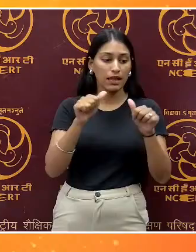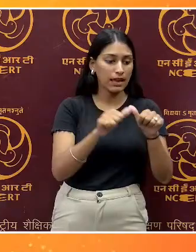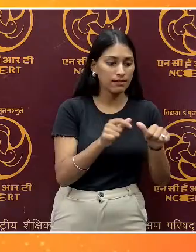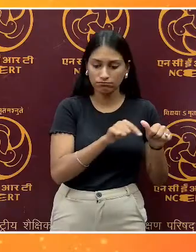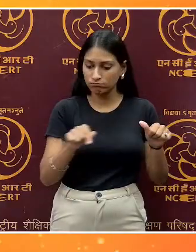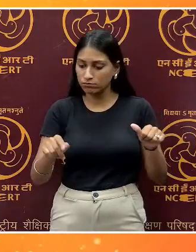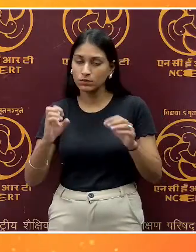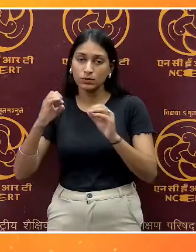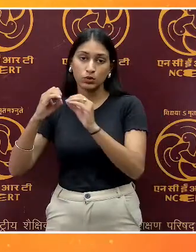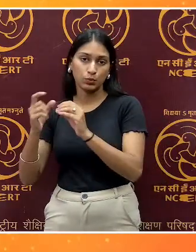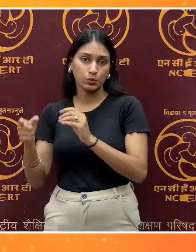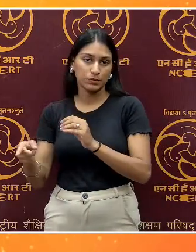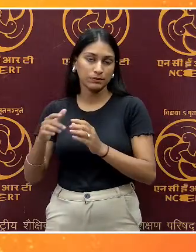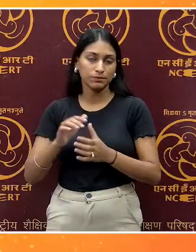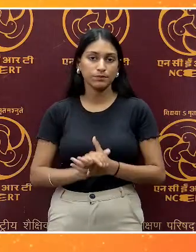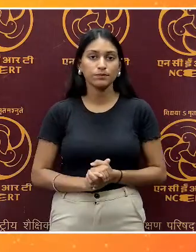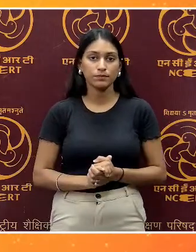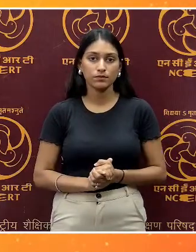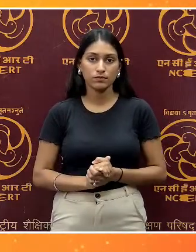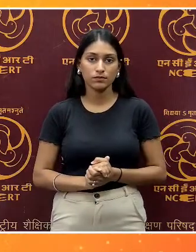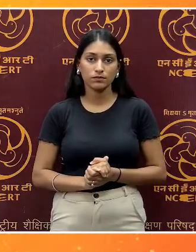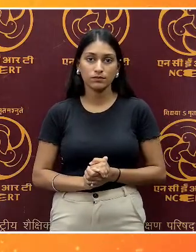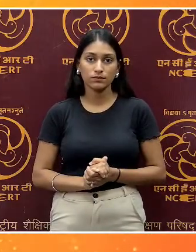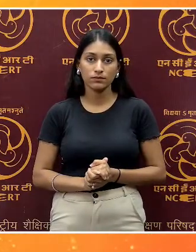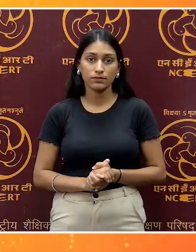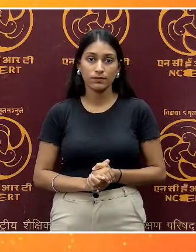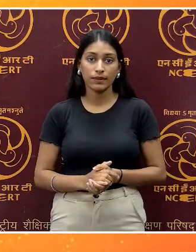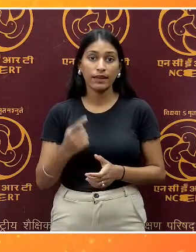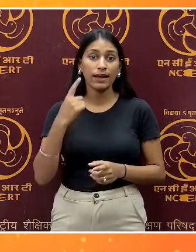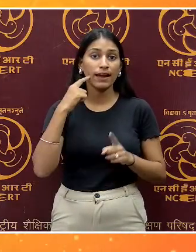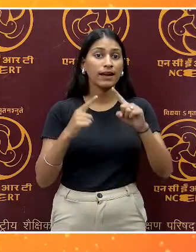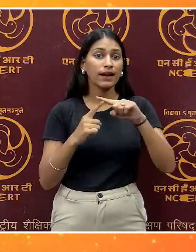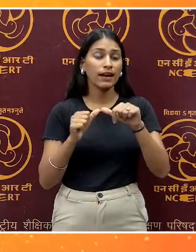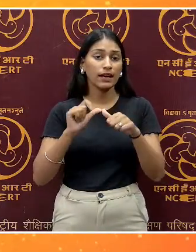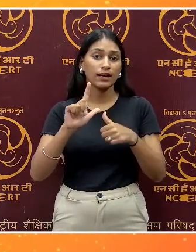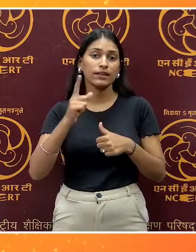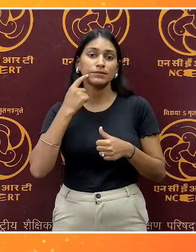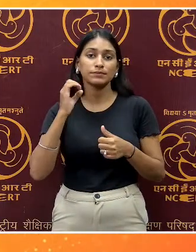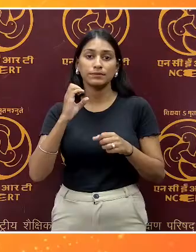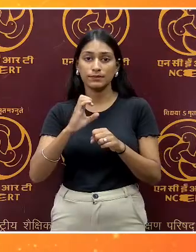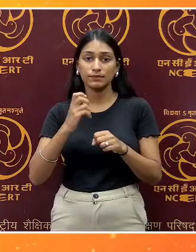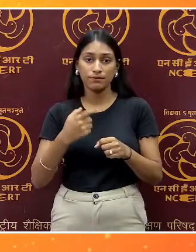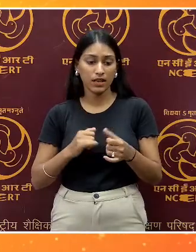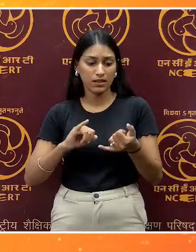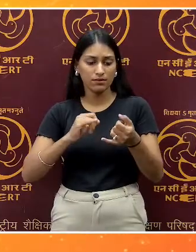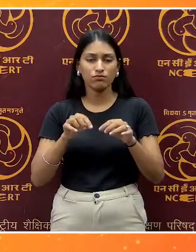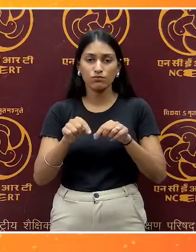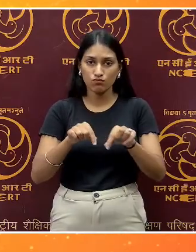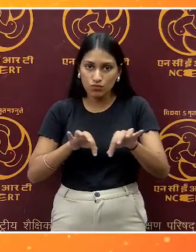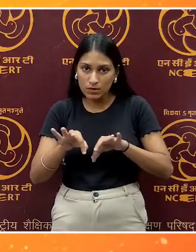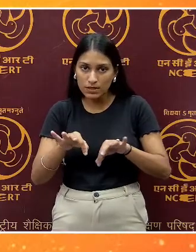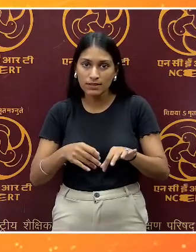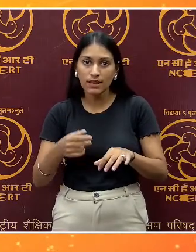for vector we use a italicized bold, and here there is a sort of